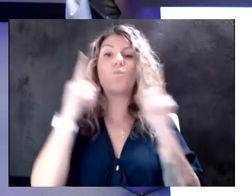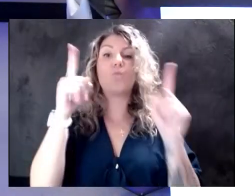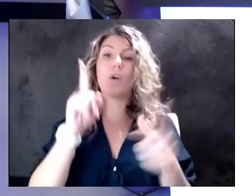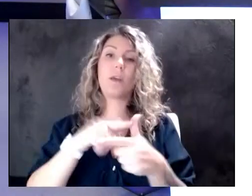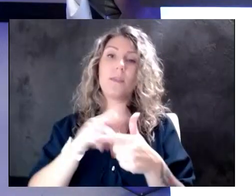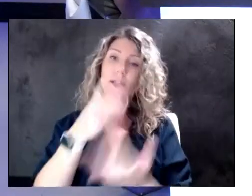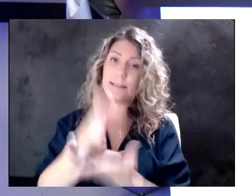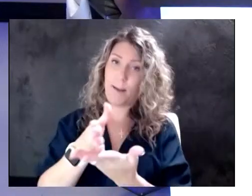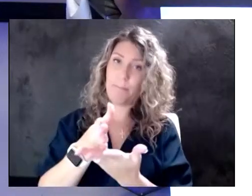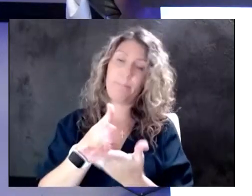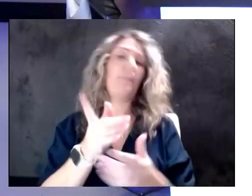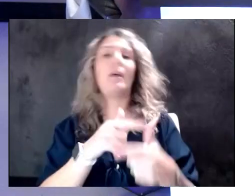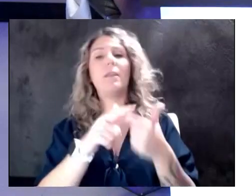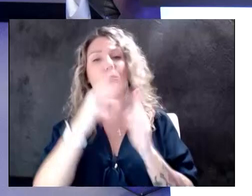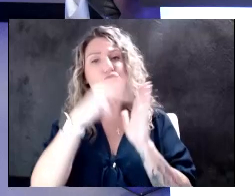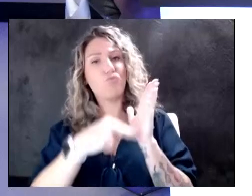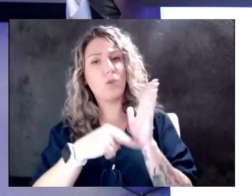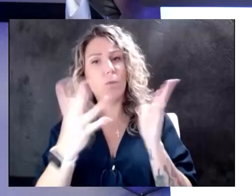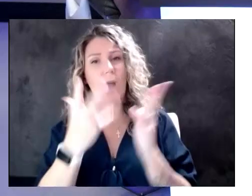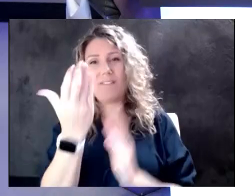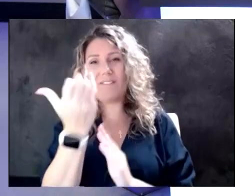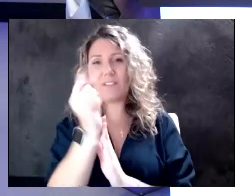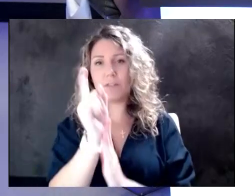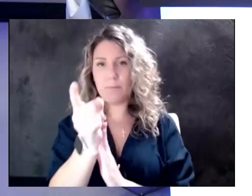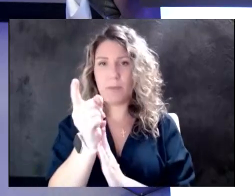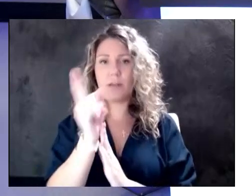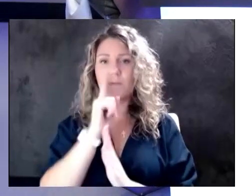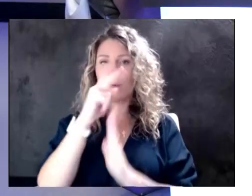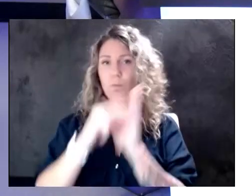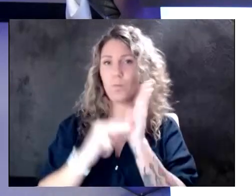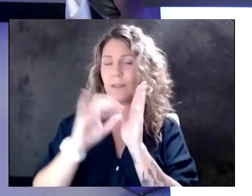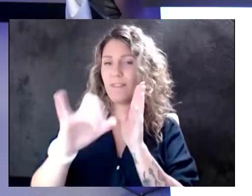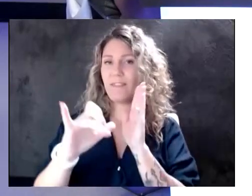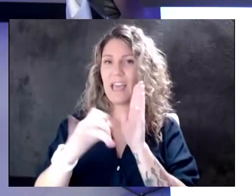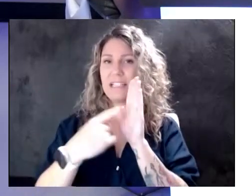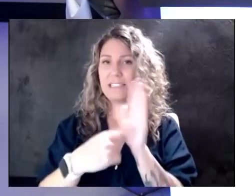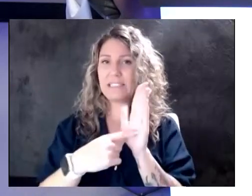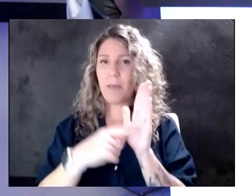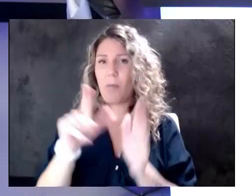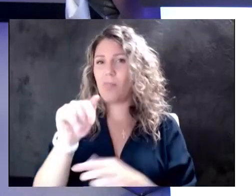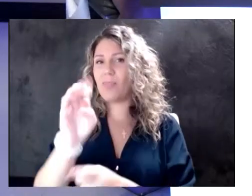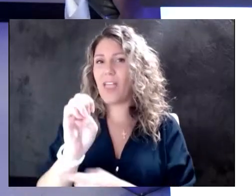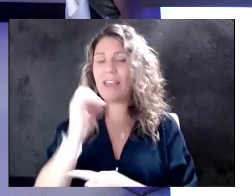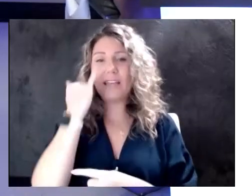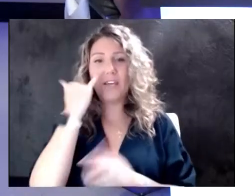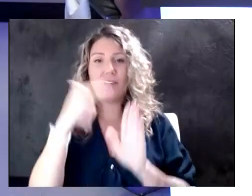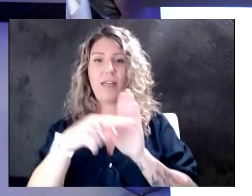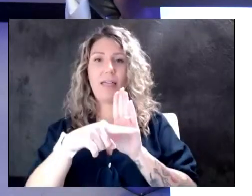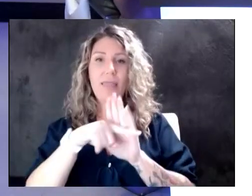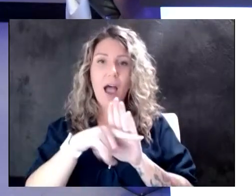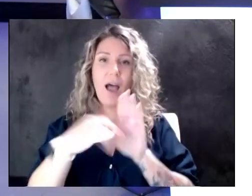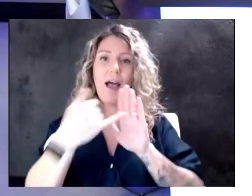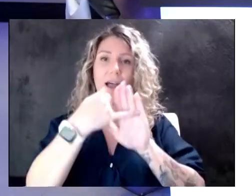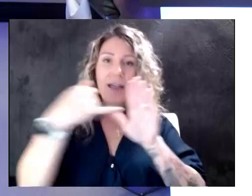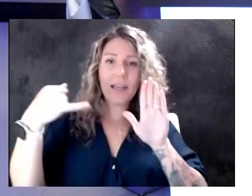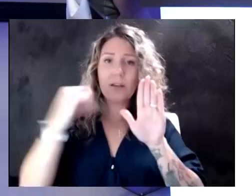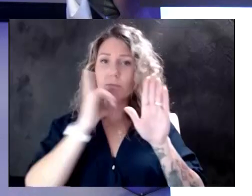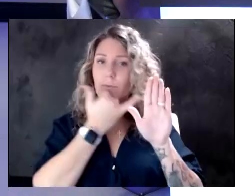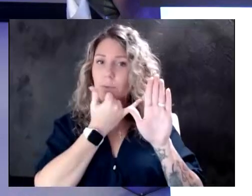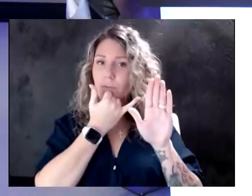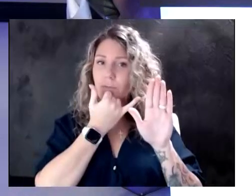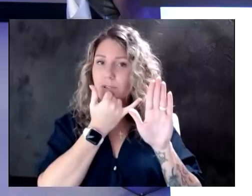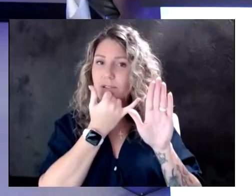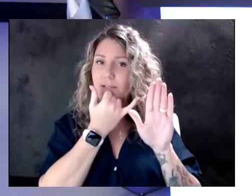going to read here in 15 minutes is you're going to read that sample line. Got so it. if you have a line there, oops, we probably will